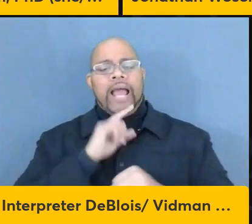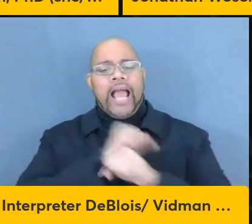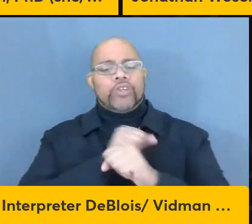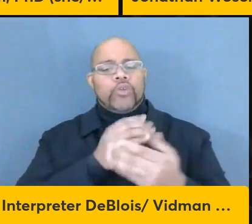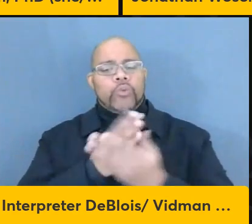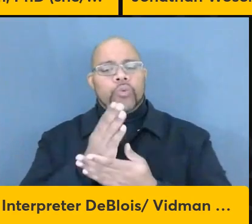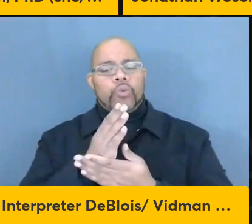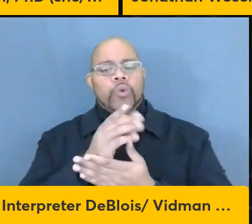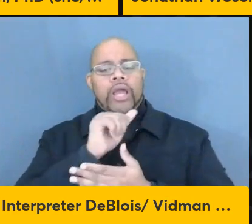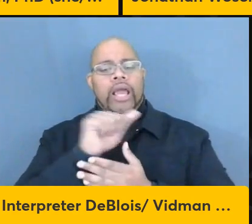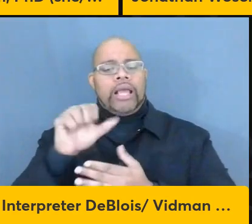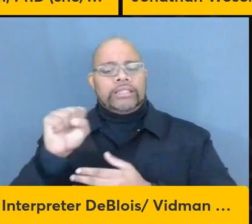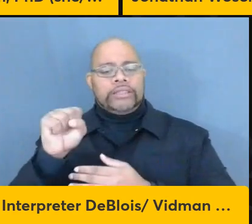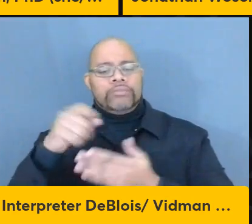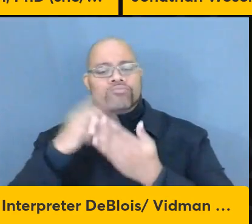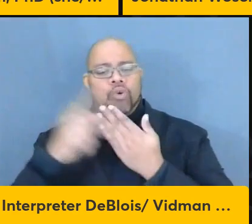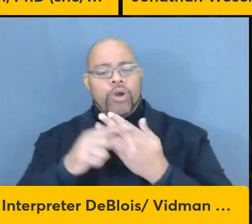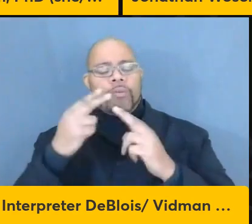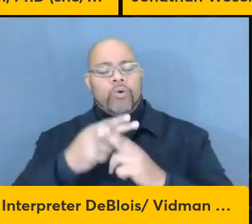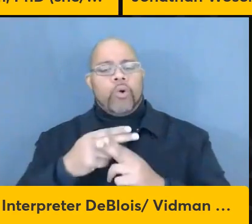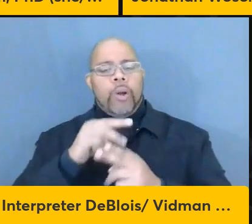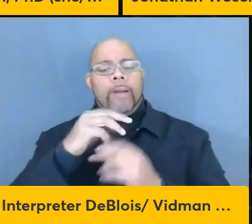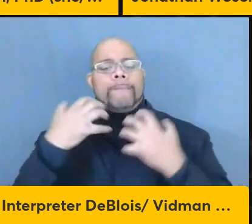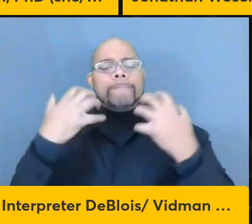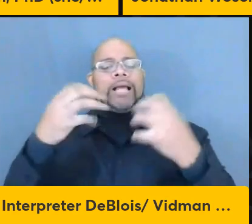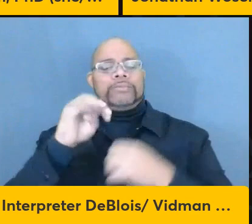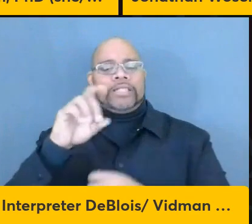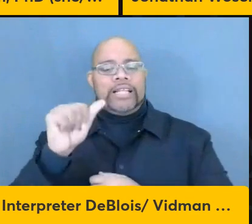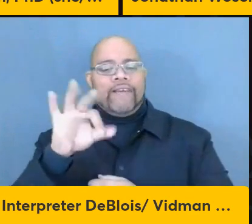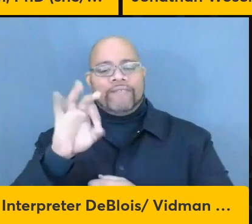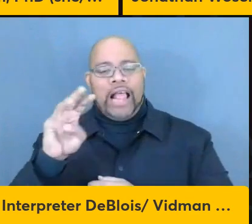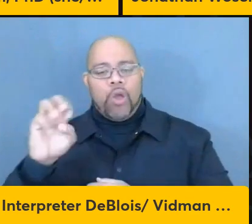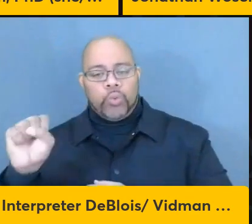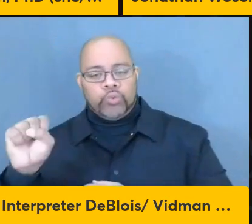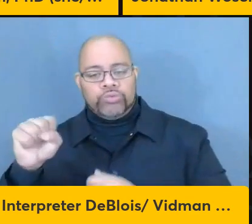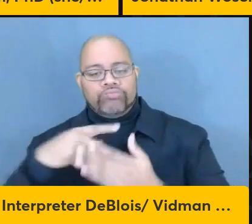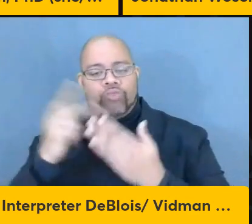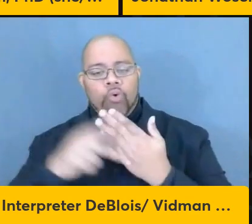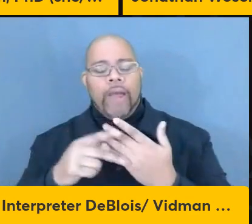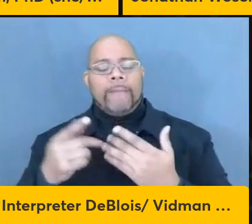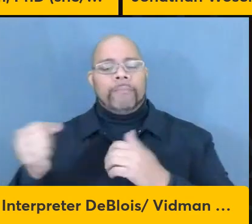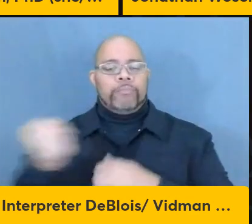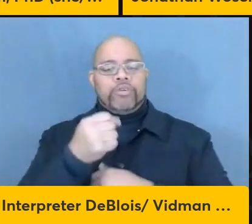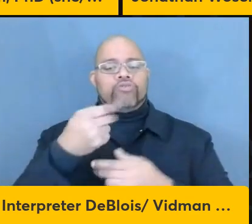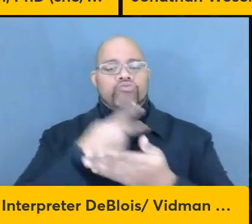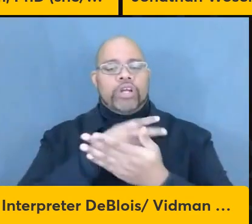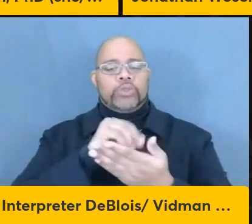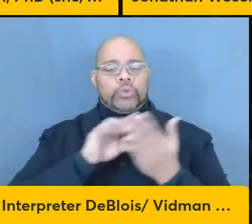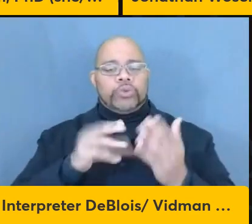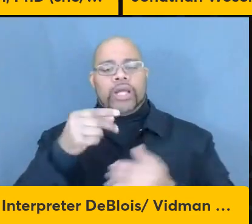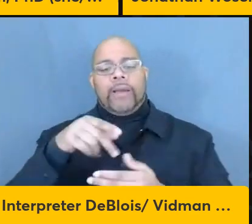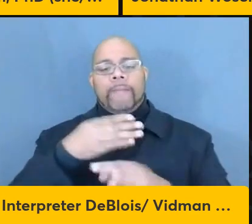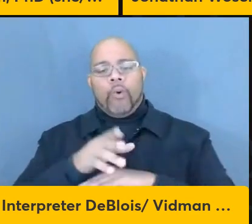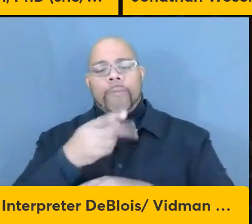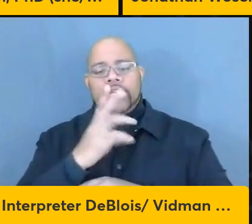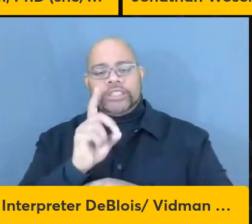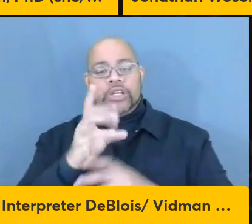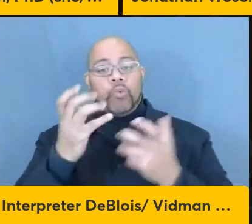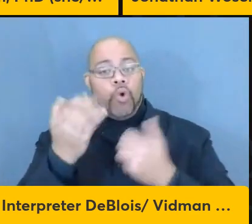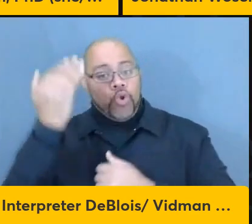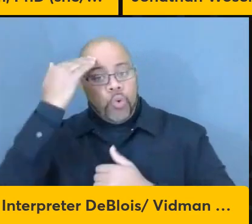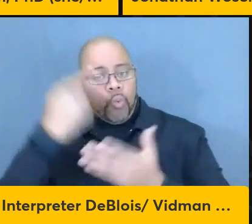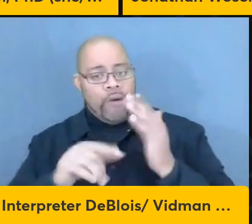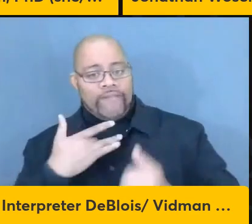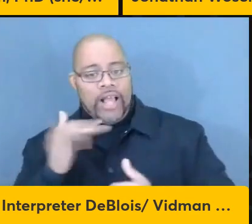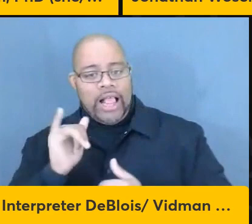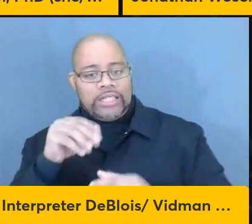this AAAS program called the Mass Media Fellows Program, that puts graduate students and postdocs who would like to know what it feels